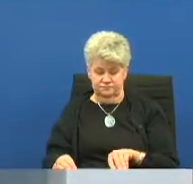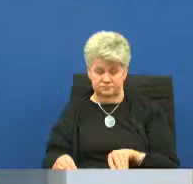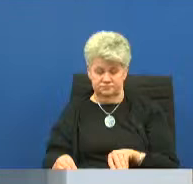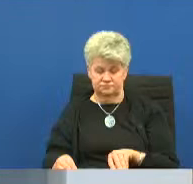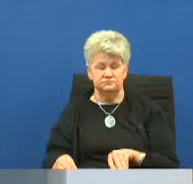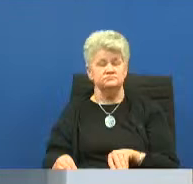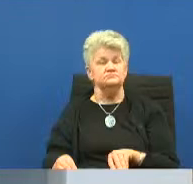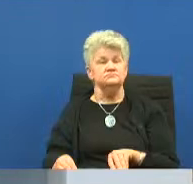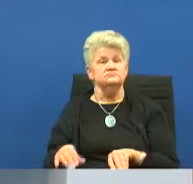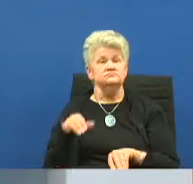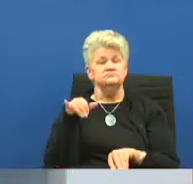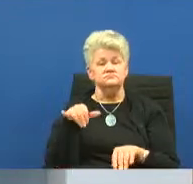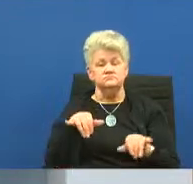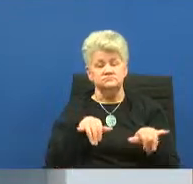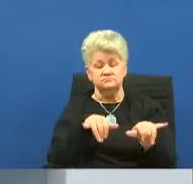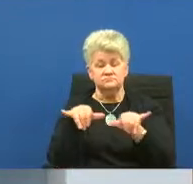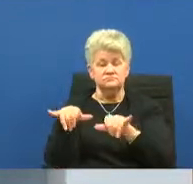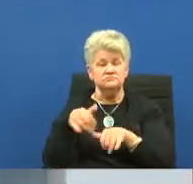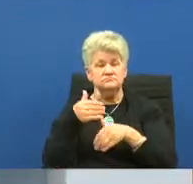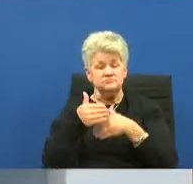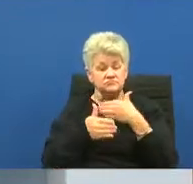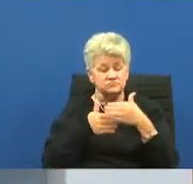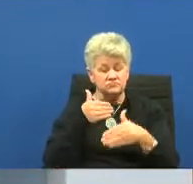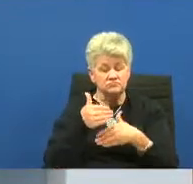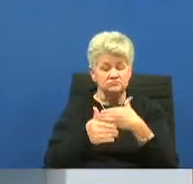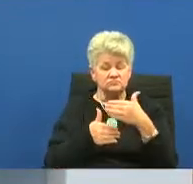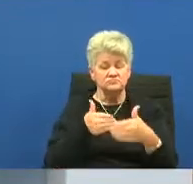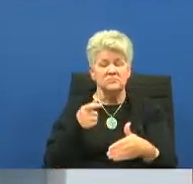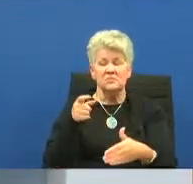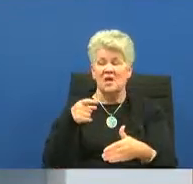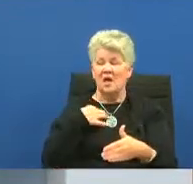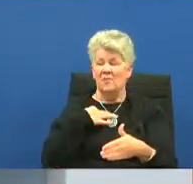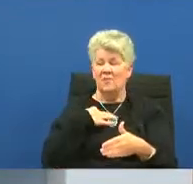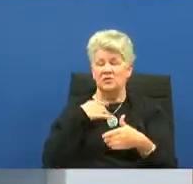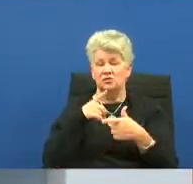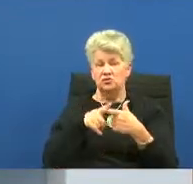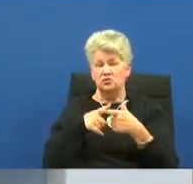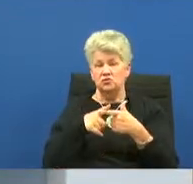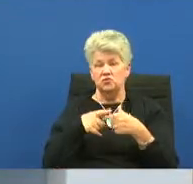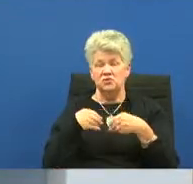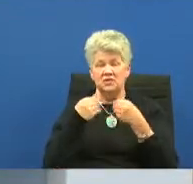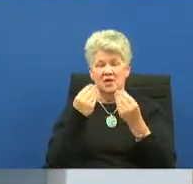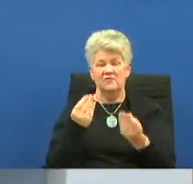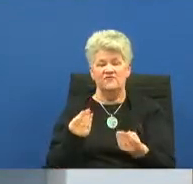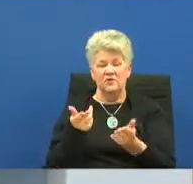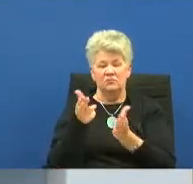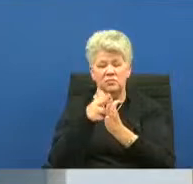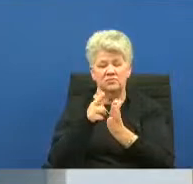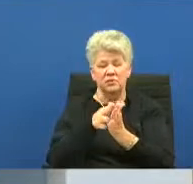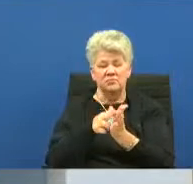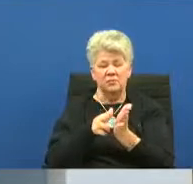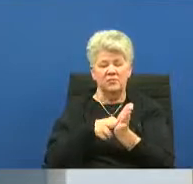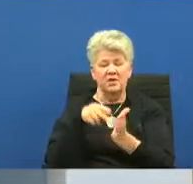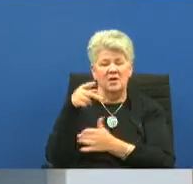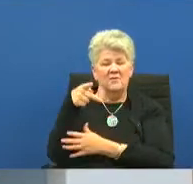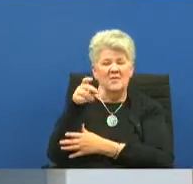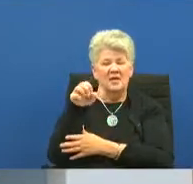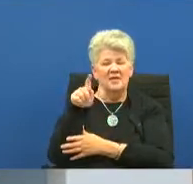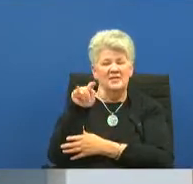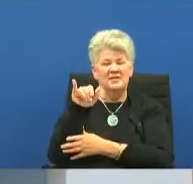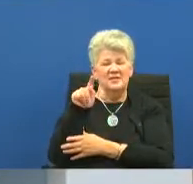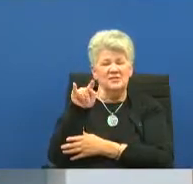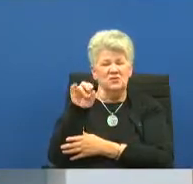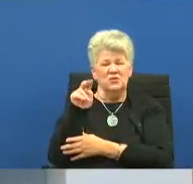The standard process would be for an applicant to submit a petition of signatures of property owner. This is quite a large stretch of